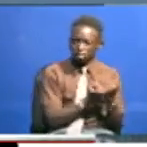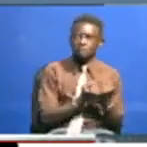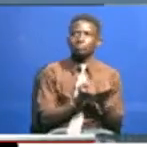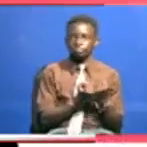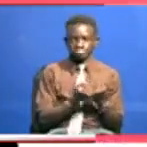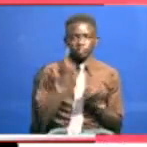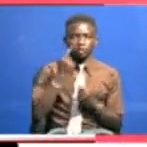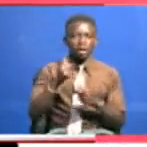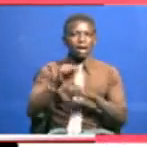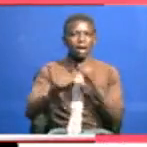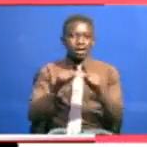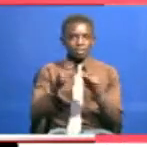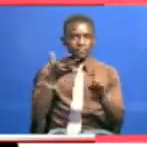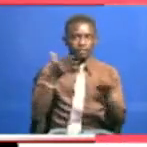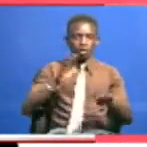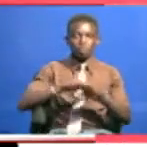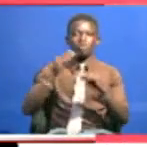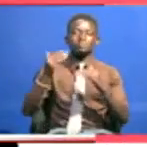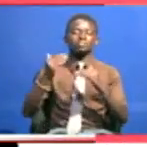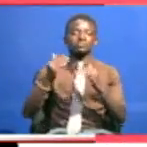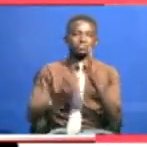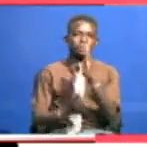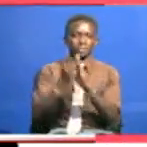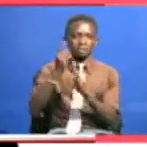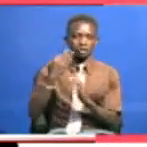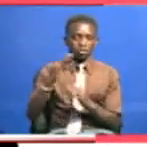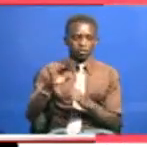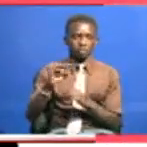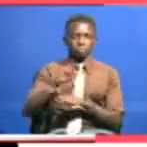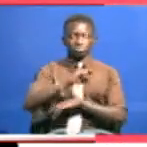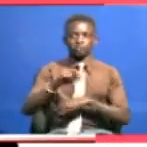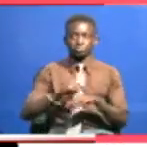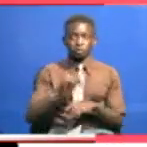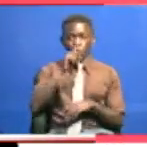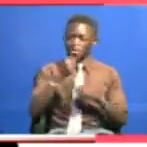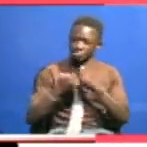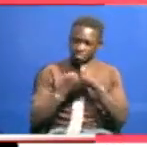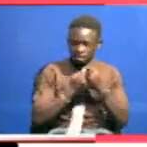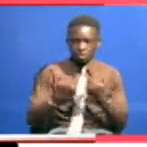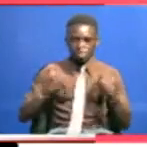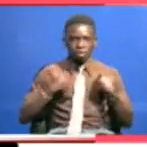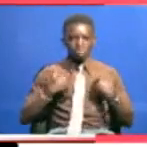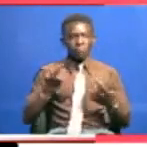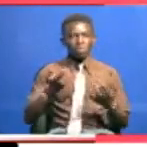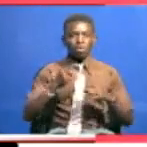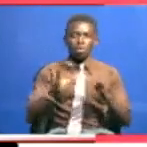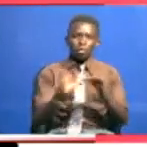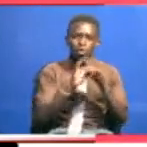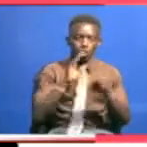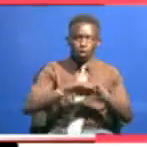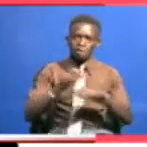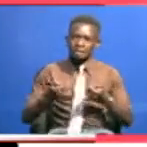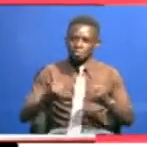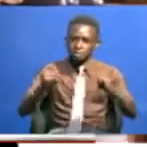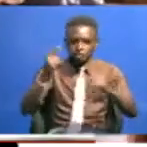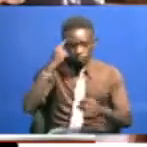taifa. One of the main primary challenges is the lack of coordination in the implementation of such programs both